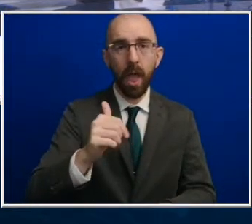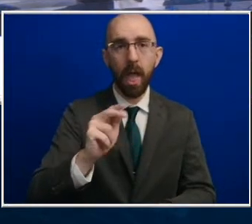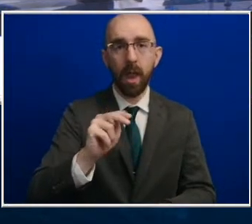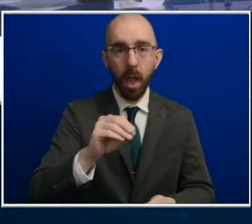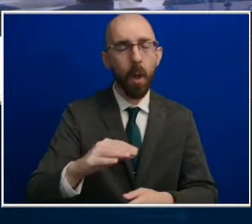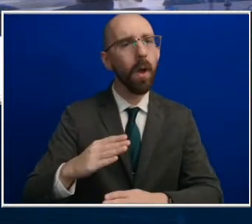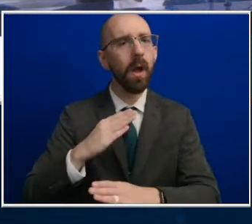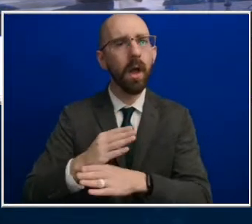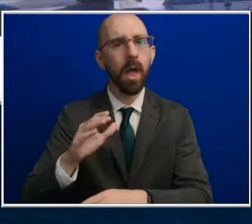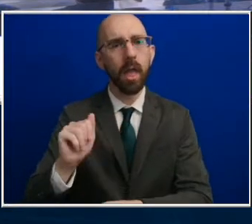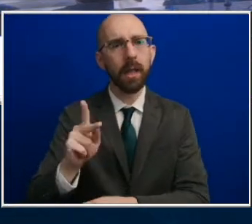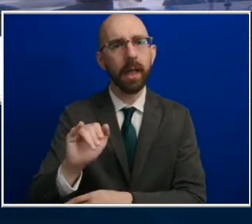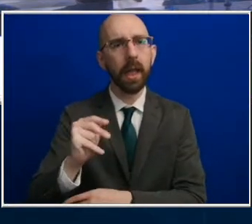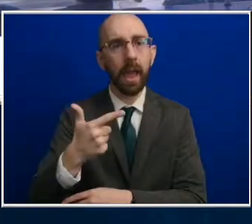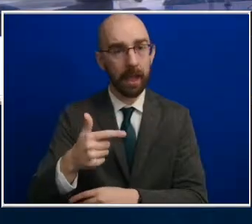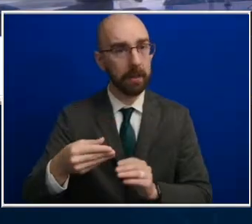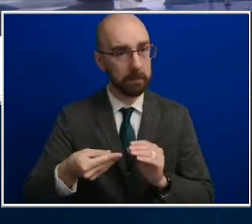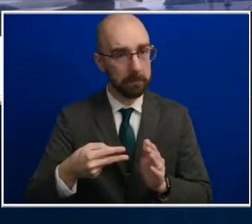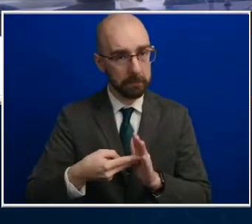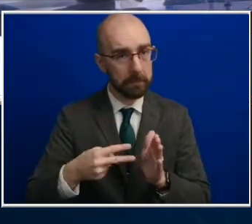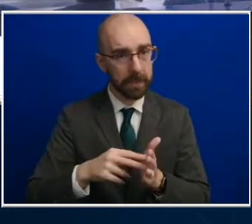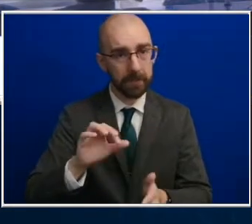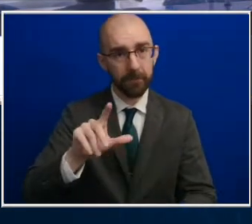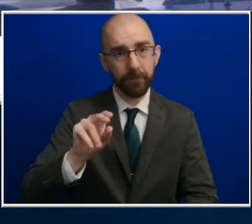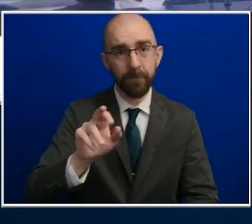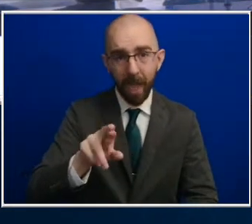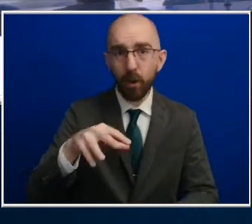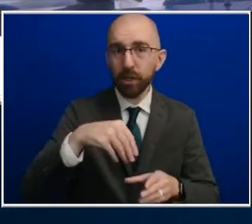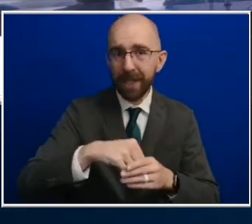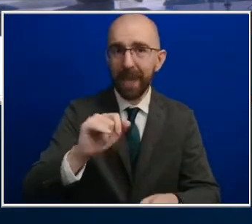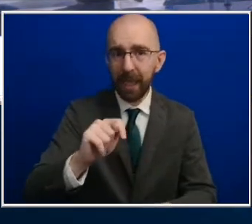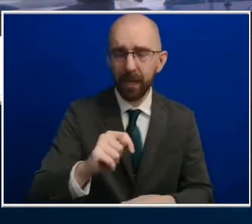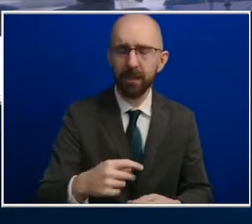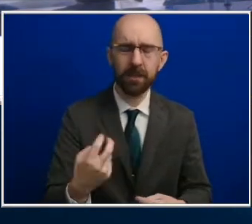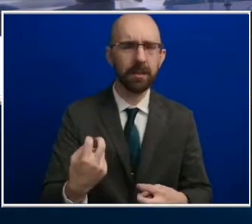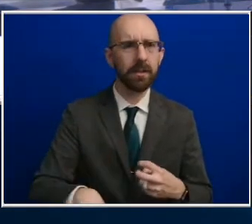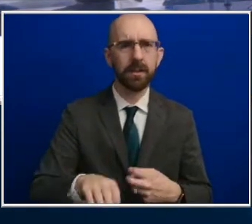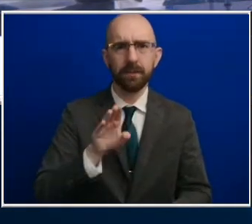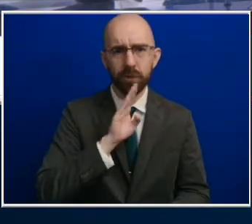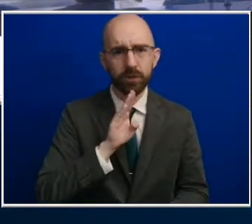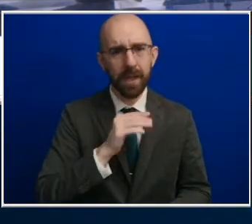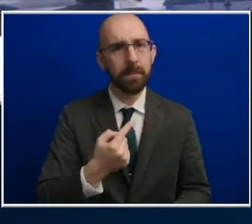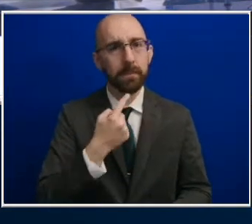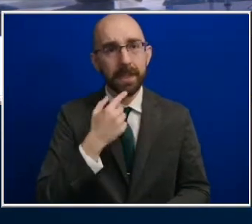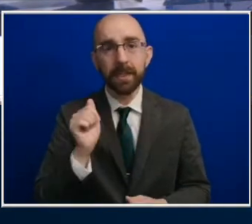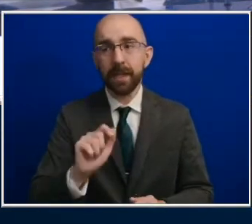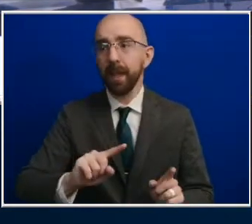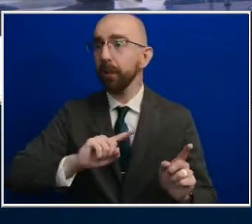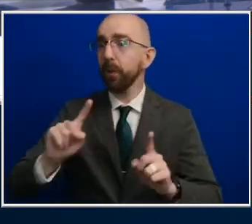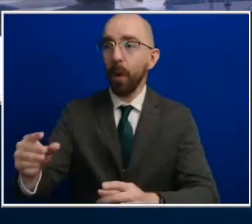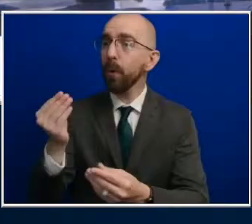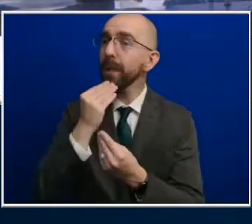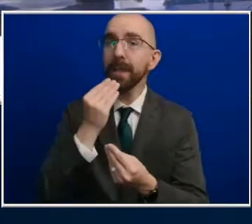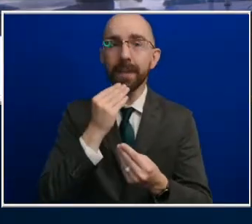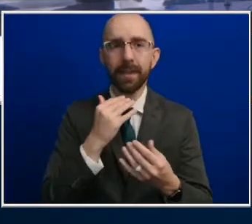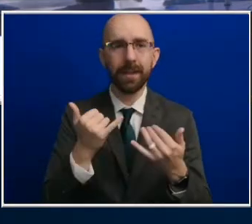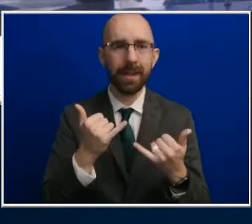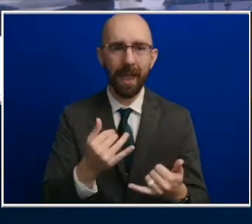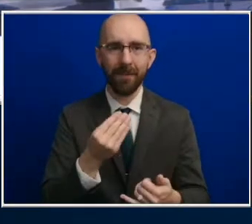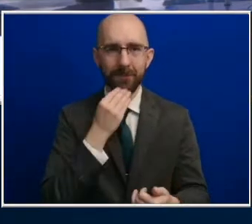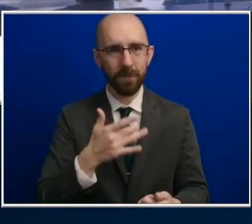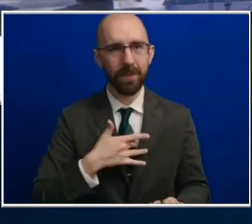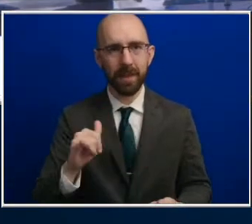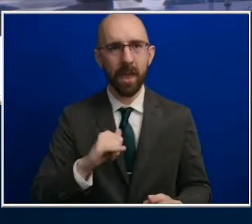can mean flour. Boy, that would be frustrating. I miss the days where my family could just go anywhere and eat. Now food can feel more like a chore